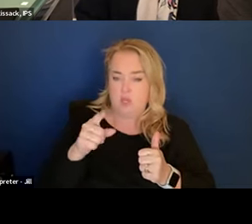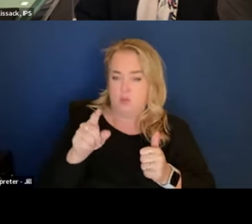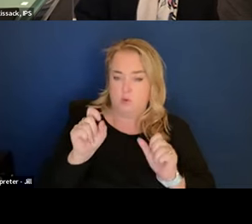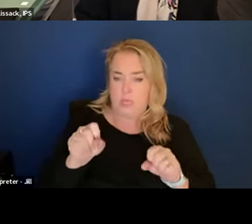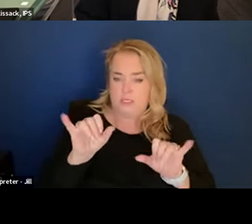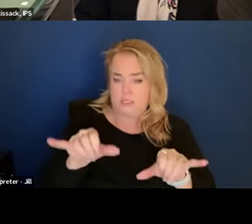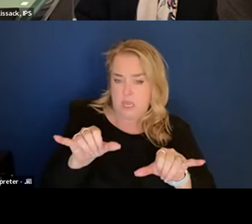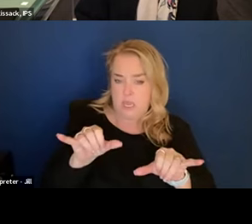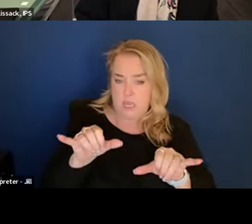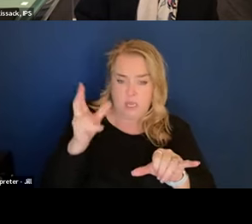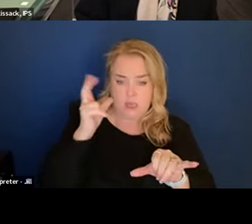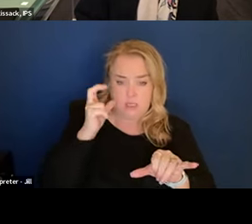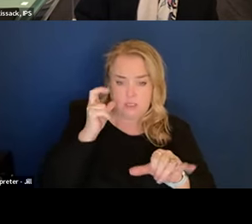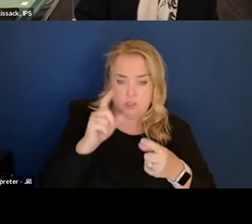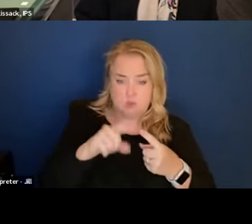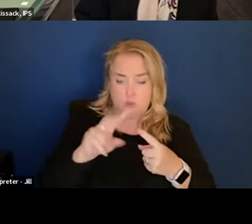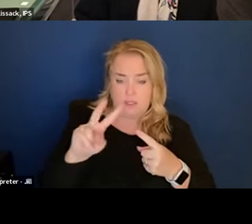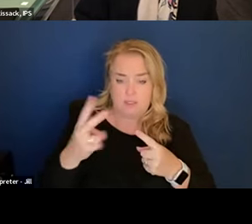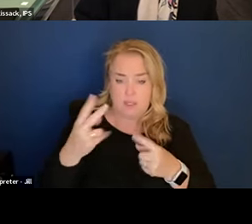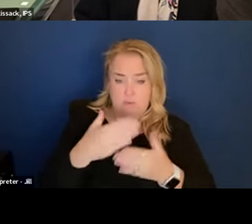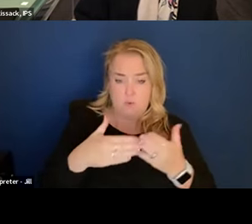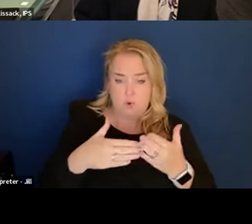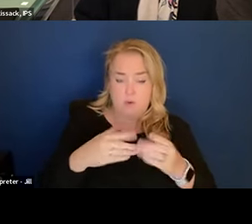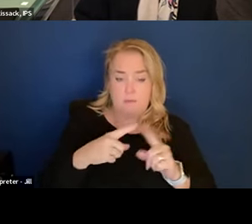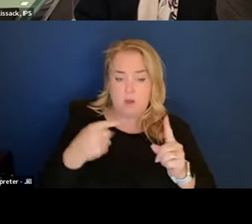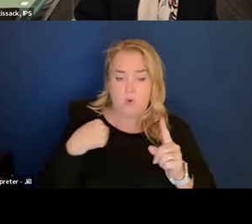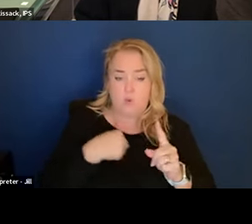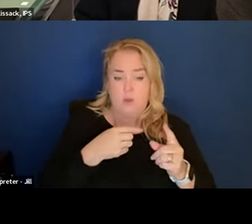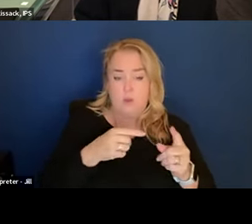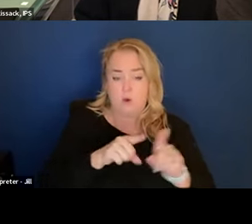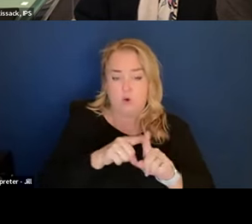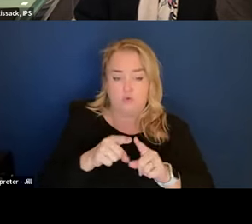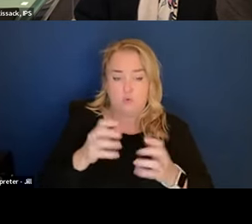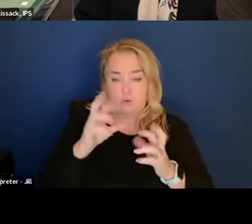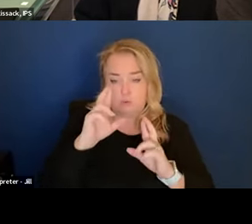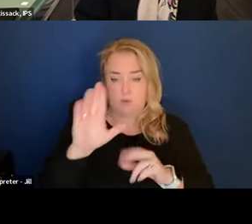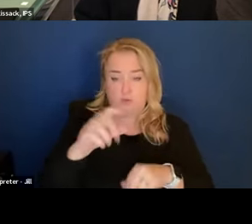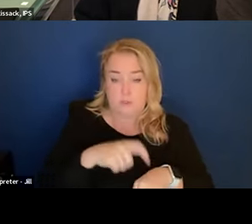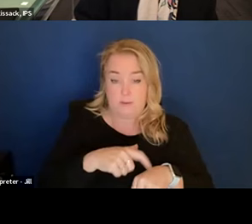to stay and listen to our second half here. But we also want to be mindful of your time. And